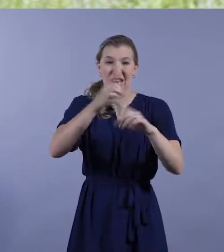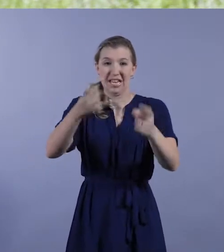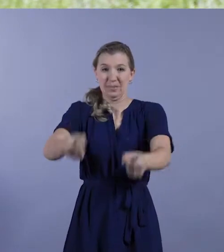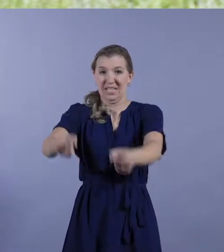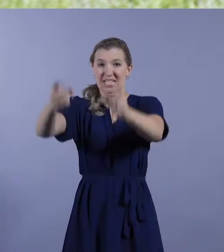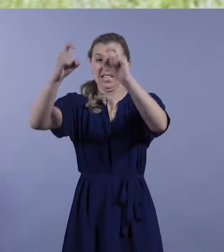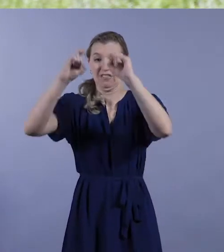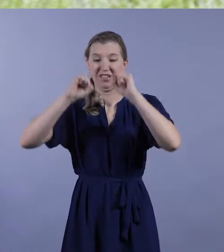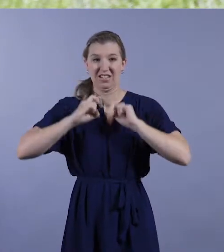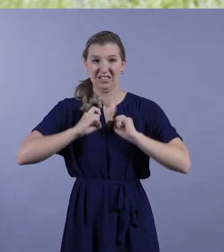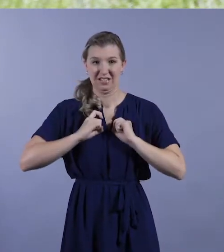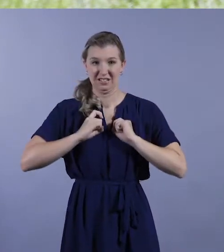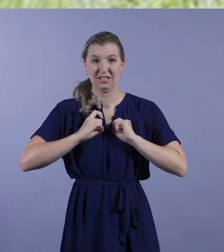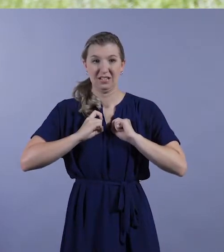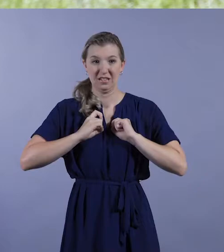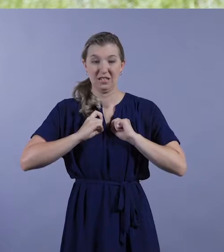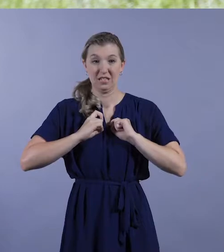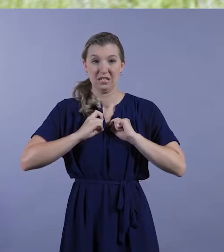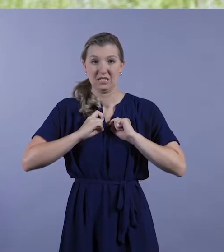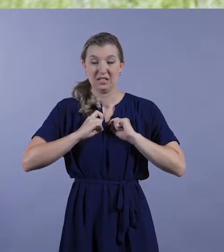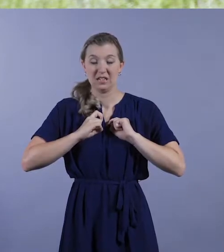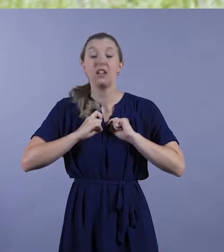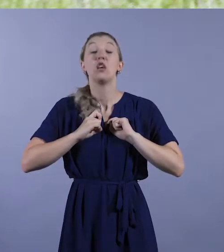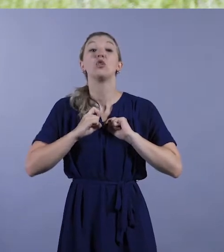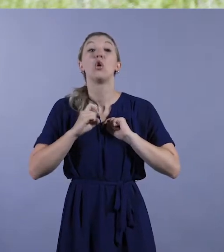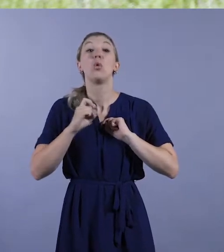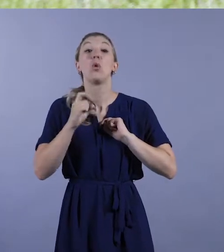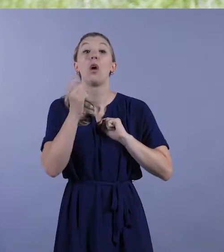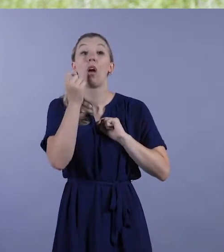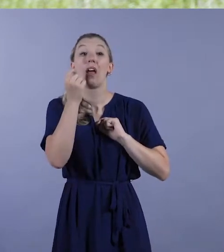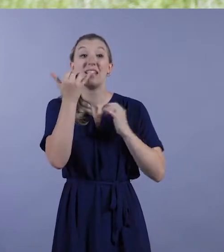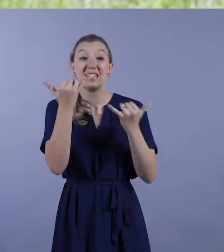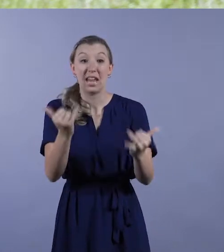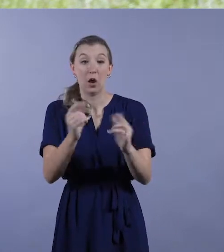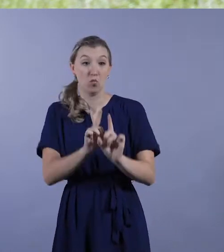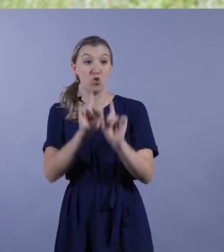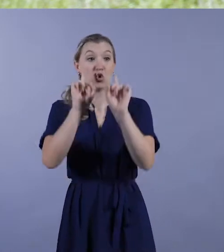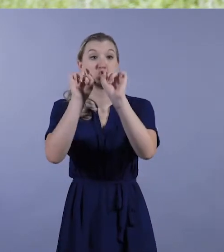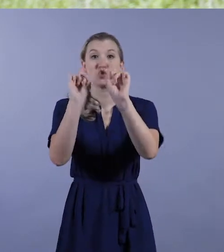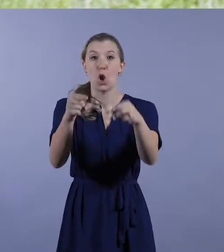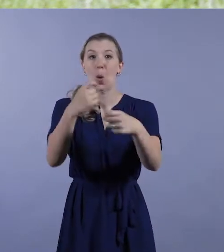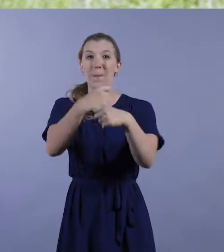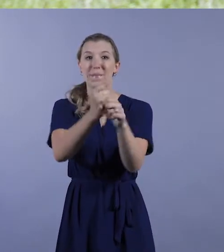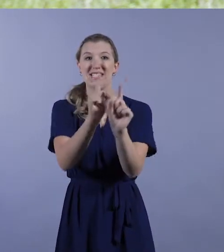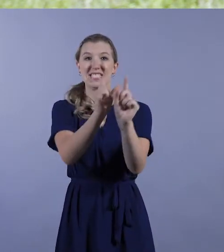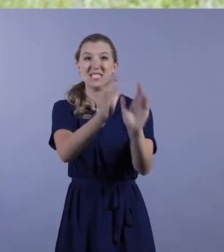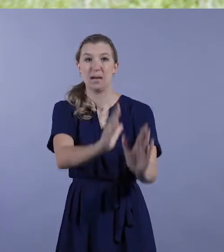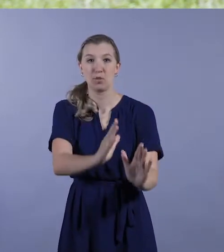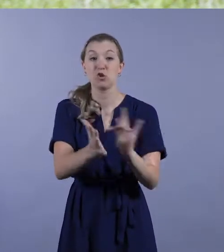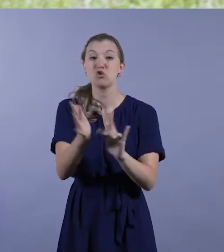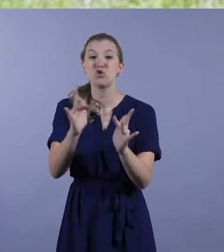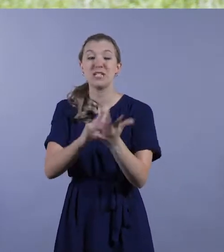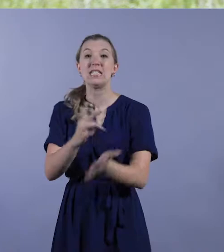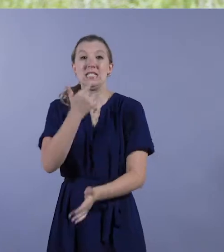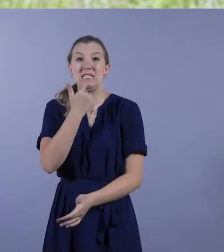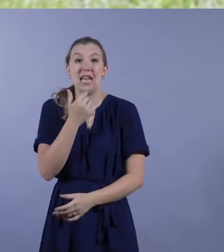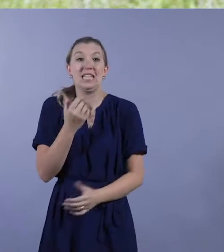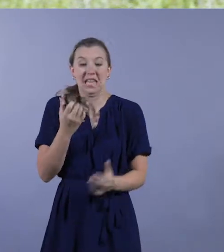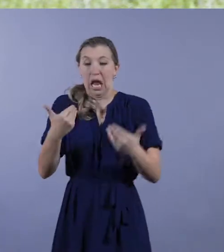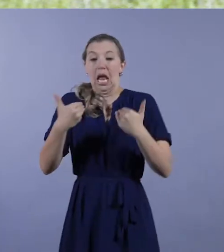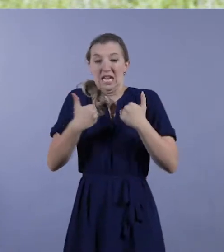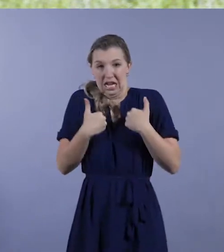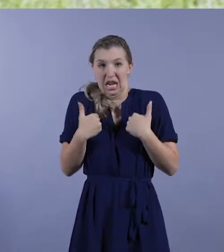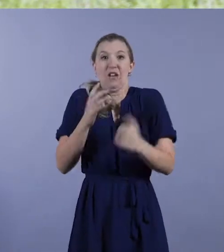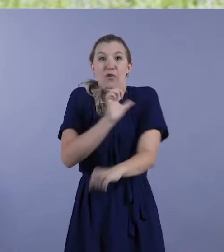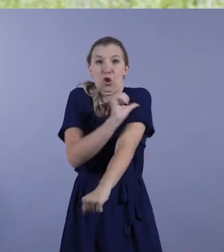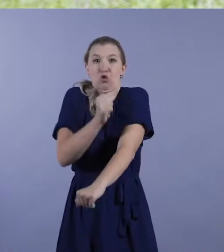me. Therefore, go and make disciples." Jesus begins by affirming, "I have this